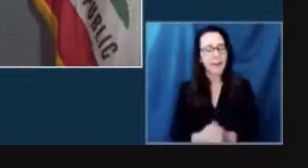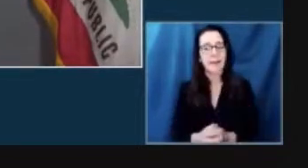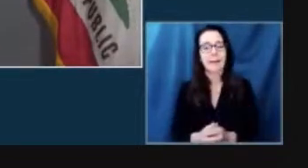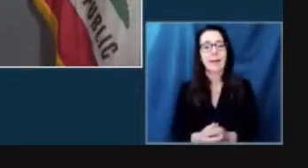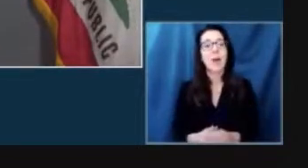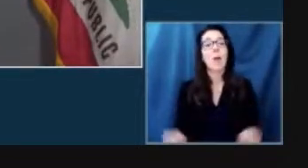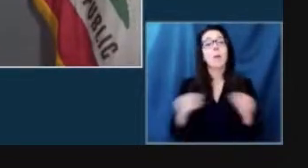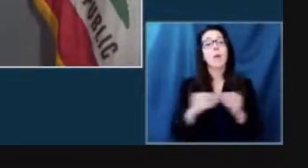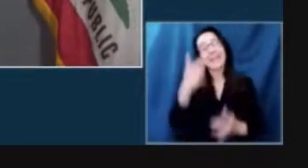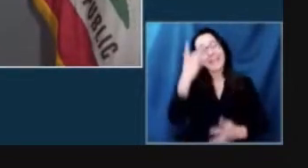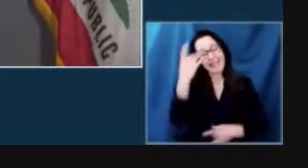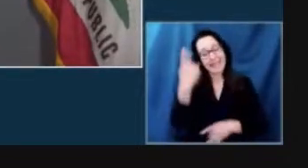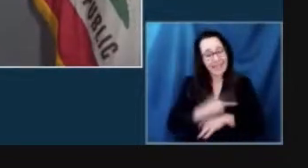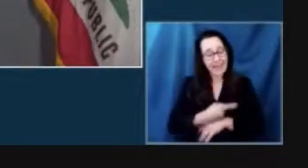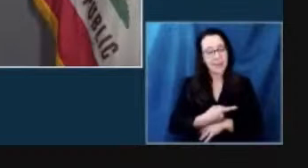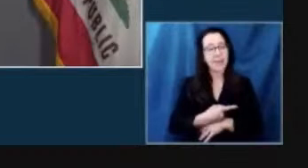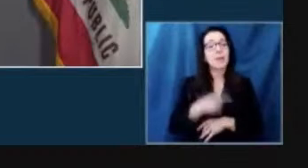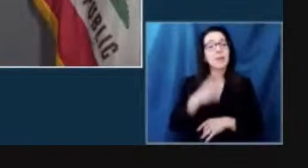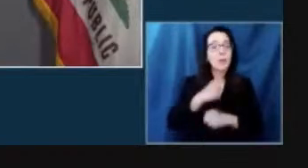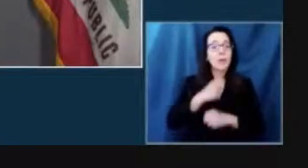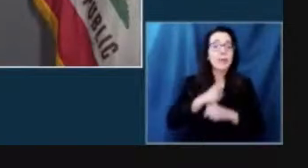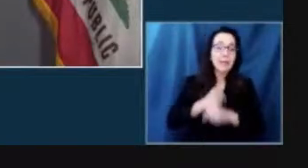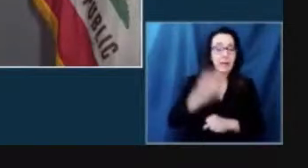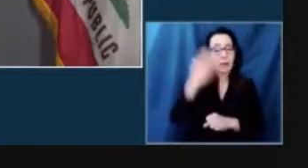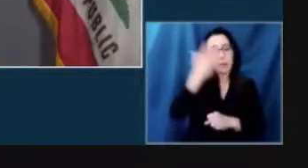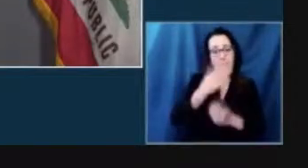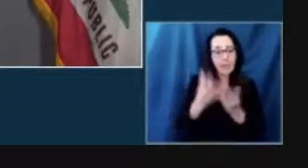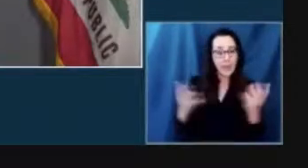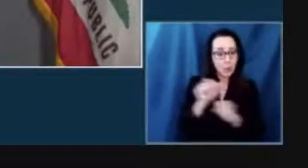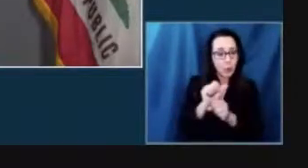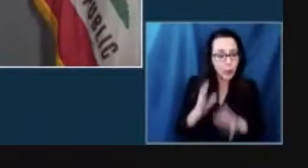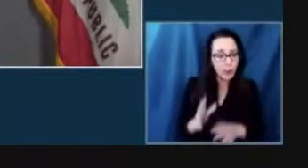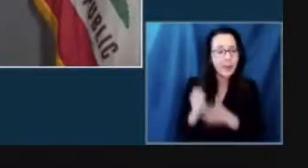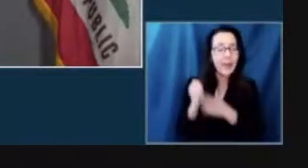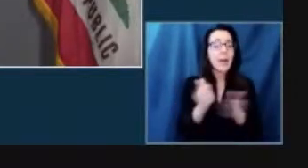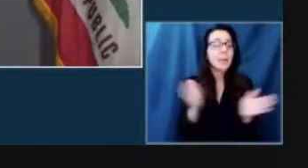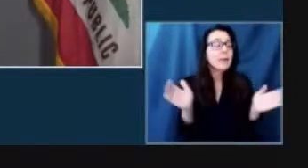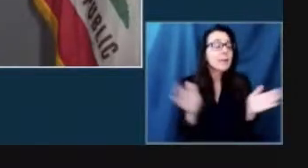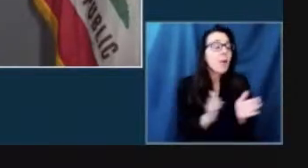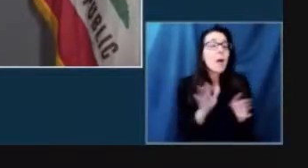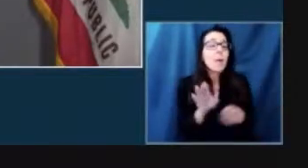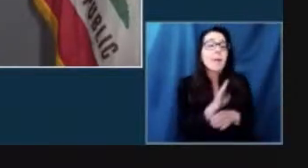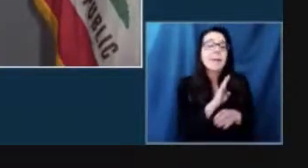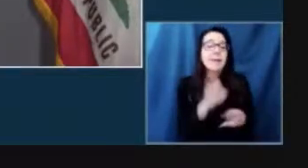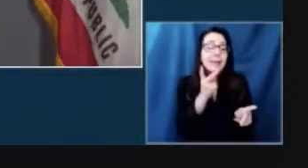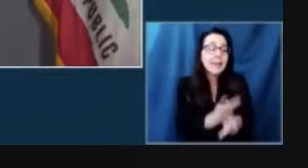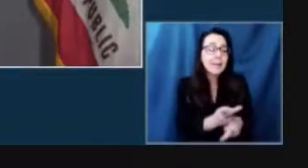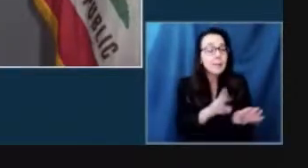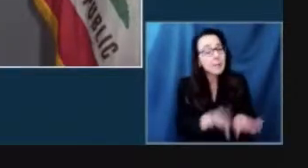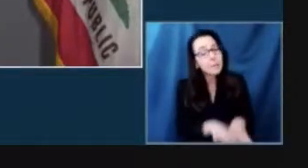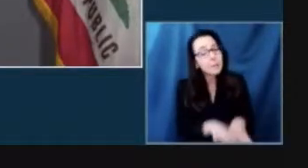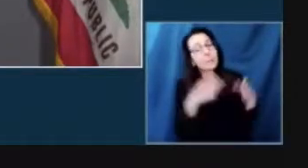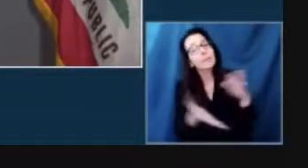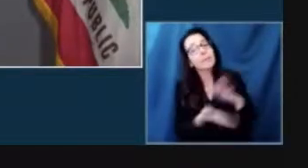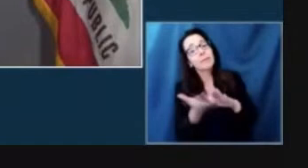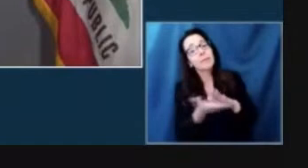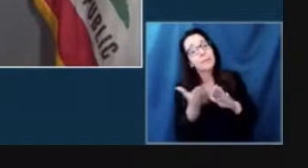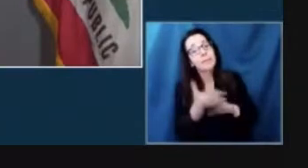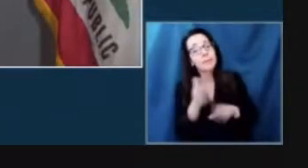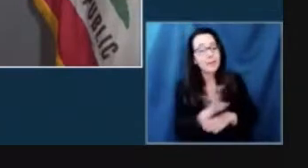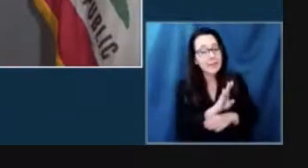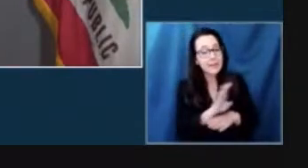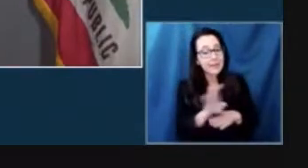to protect frontline workers and help small businesses keep the doors open and the lights on. And there's more, like